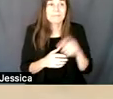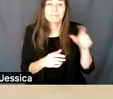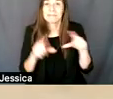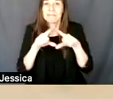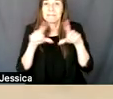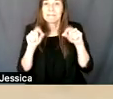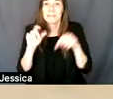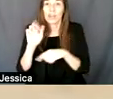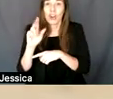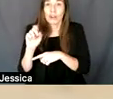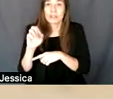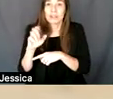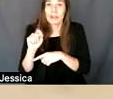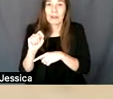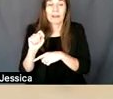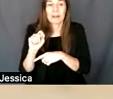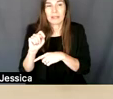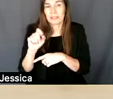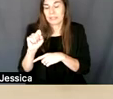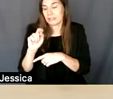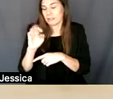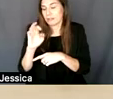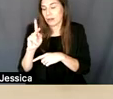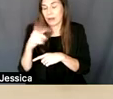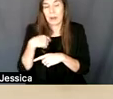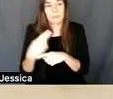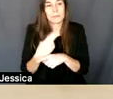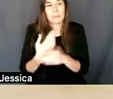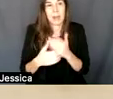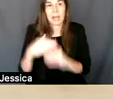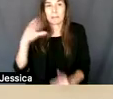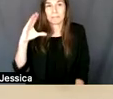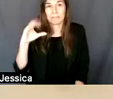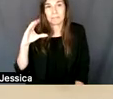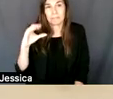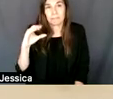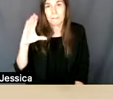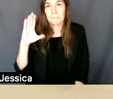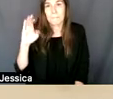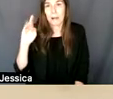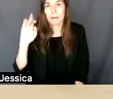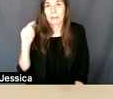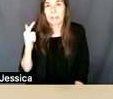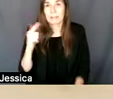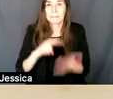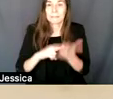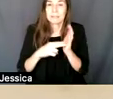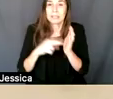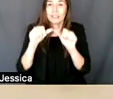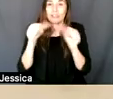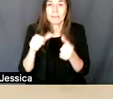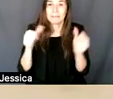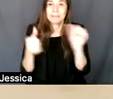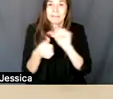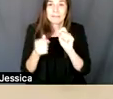just applying a force with my hands, causing it to bow out once a certain force is achieved. Buckling is a large change in shape that happens in response